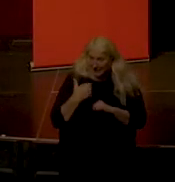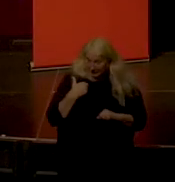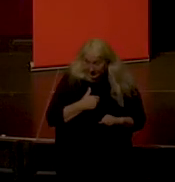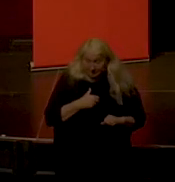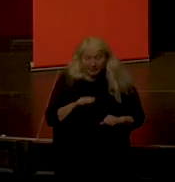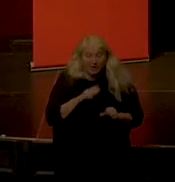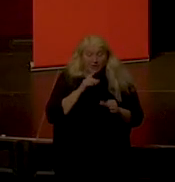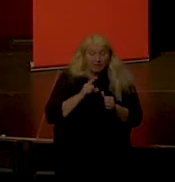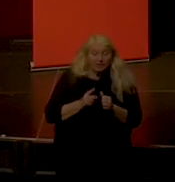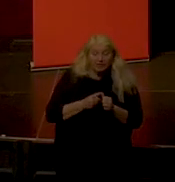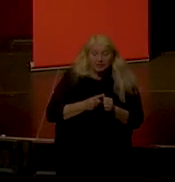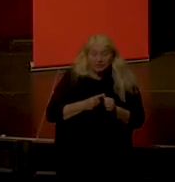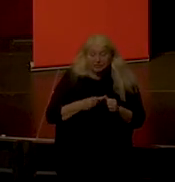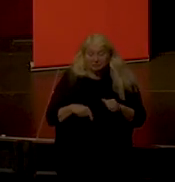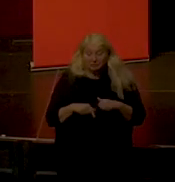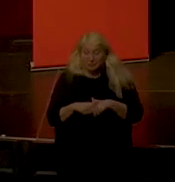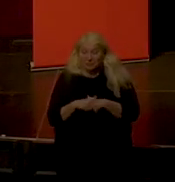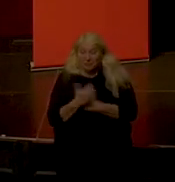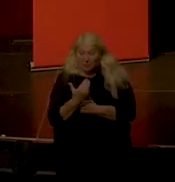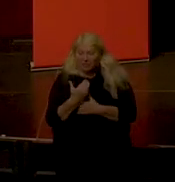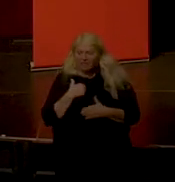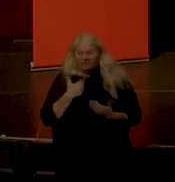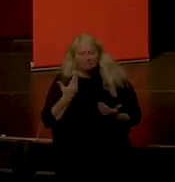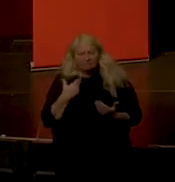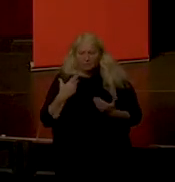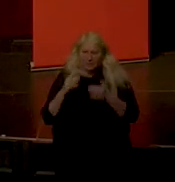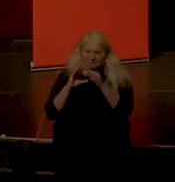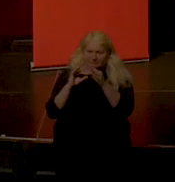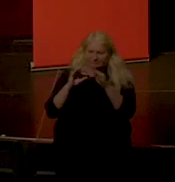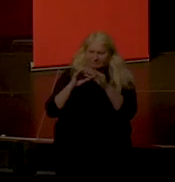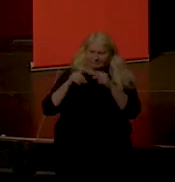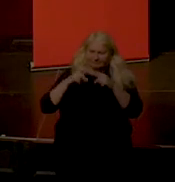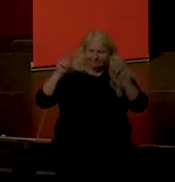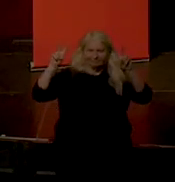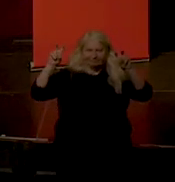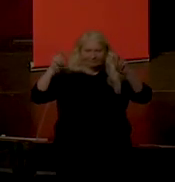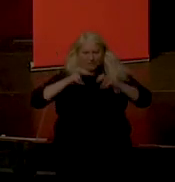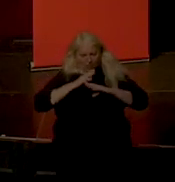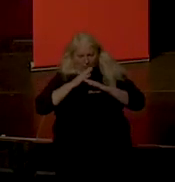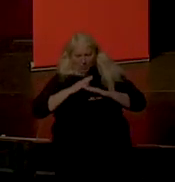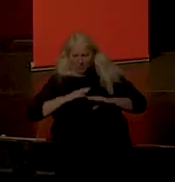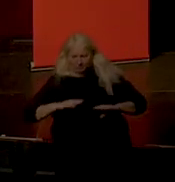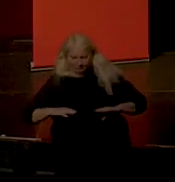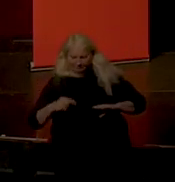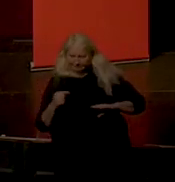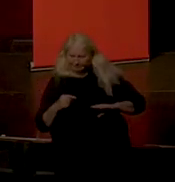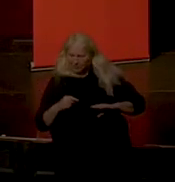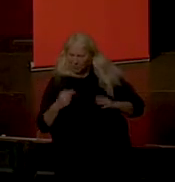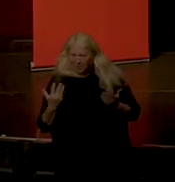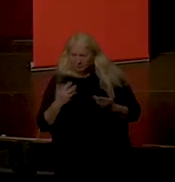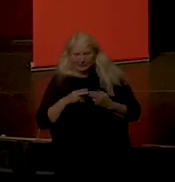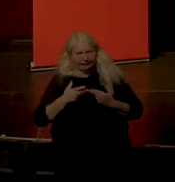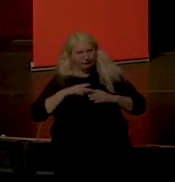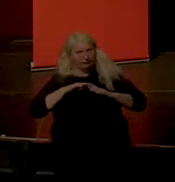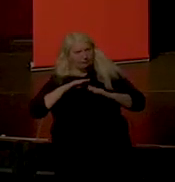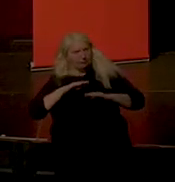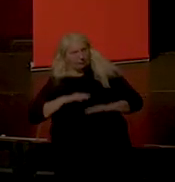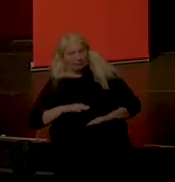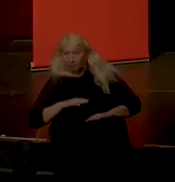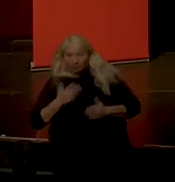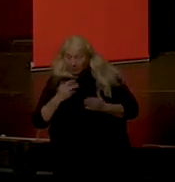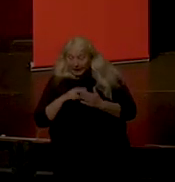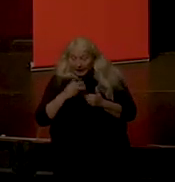The first thing I want to talk about is I want to talk about calm. And what does calm mean to you? Does calm mean kind of just a blank